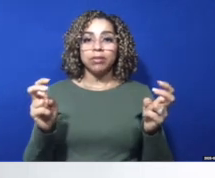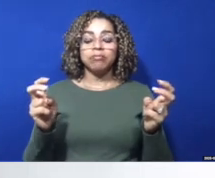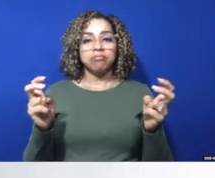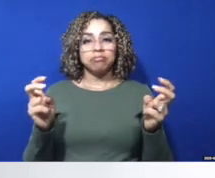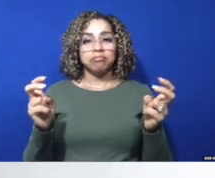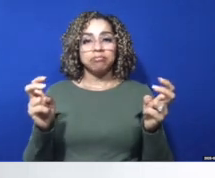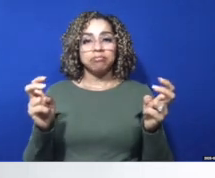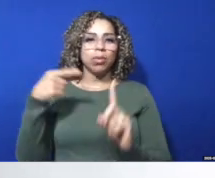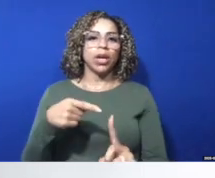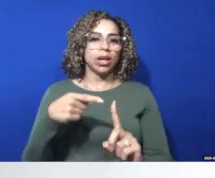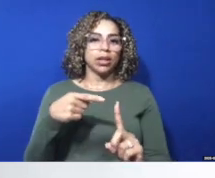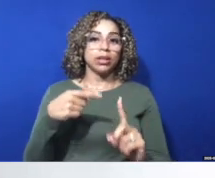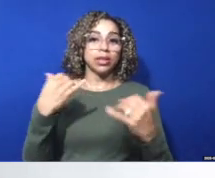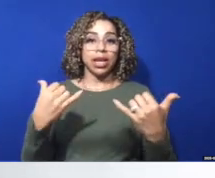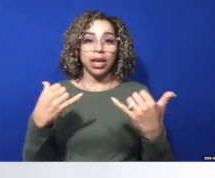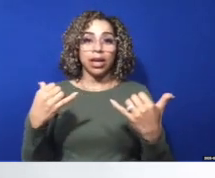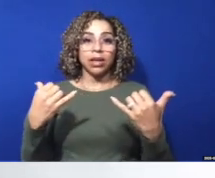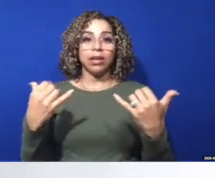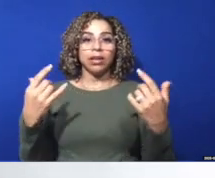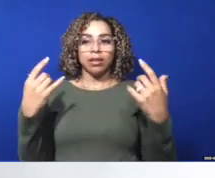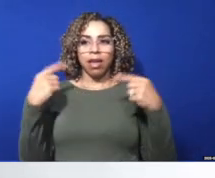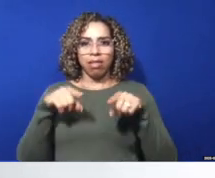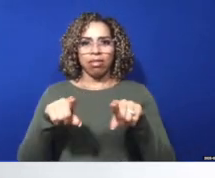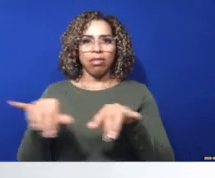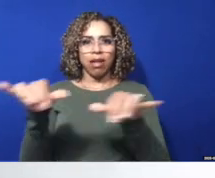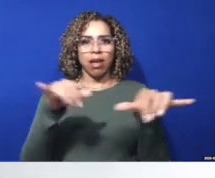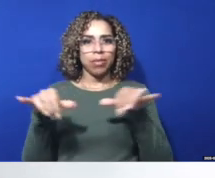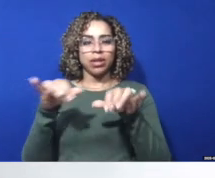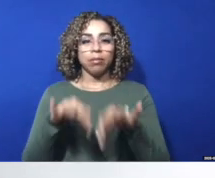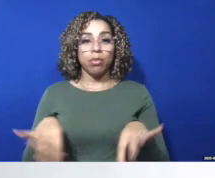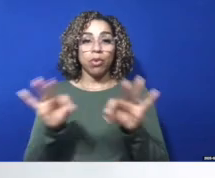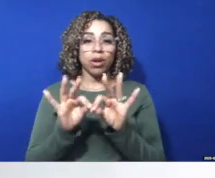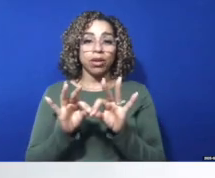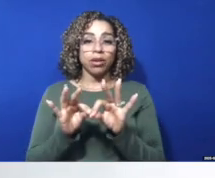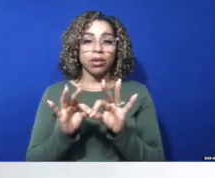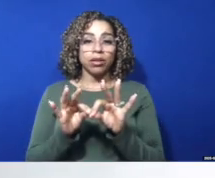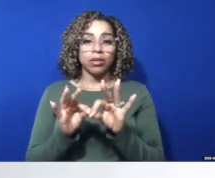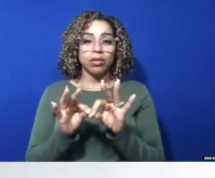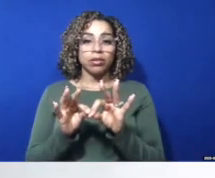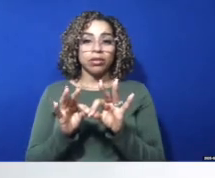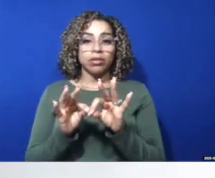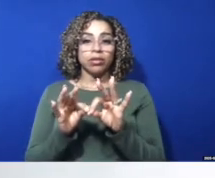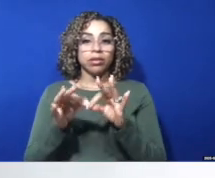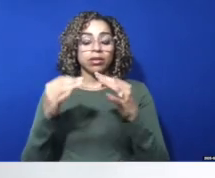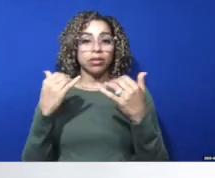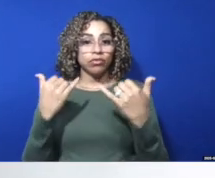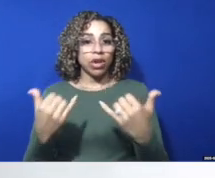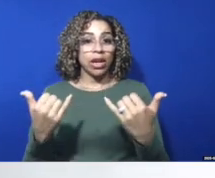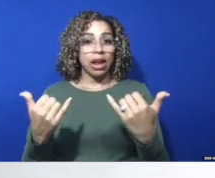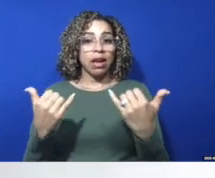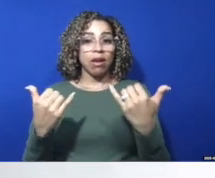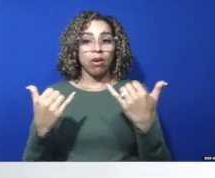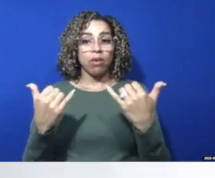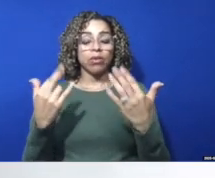that alignment is really important. And if the alignment is right now, that threshold is 15